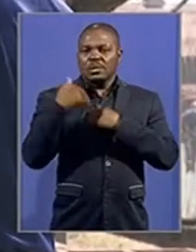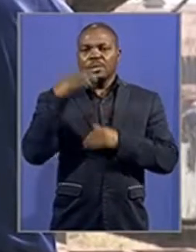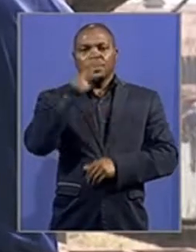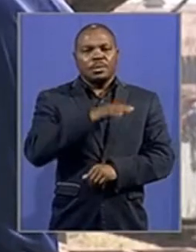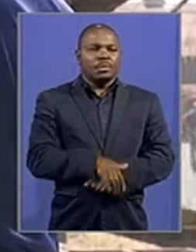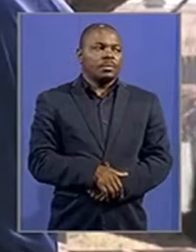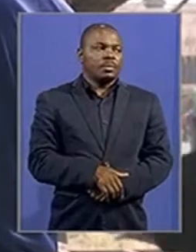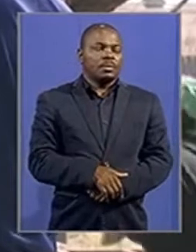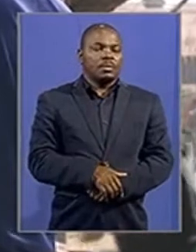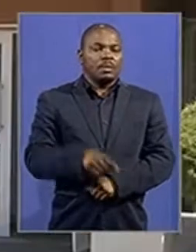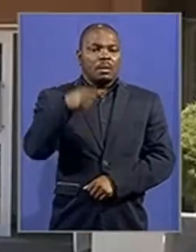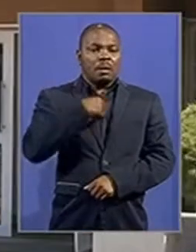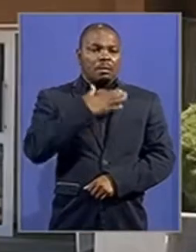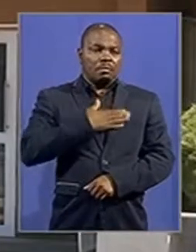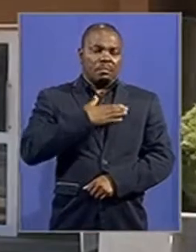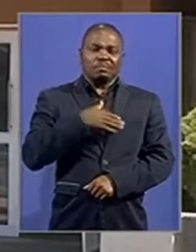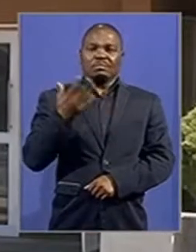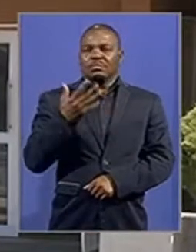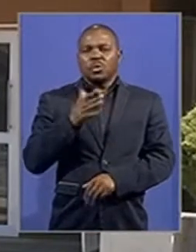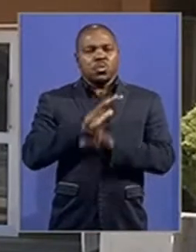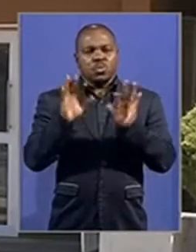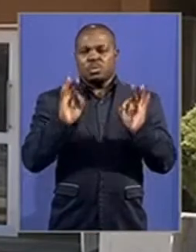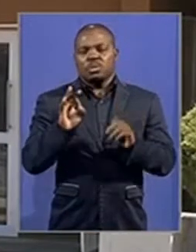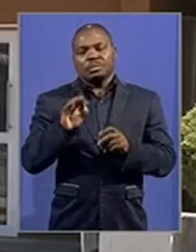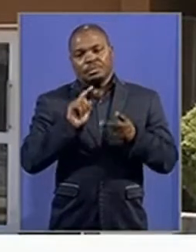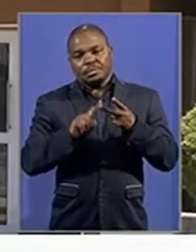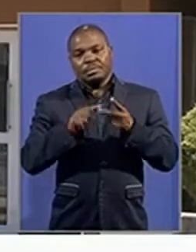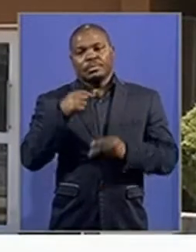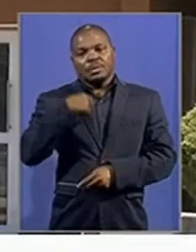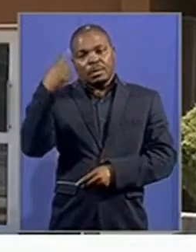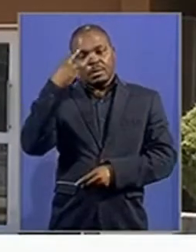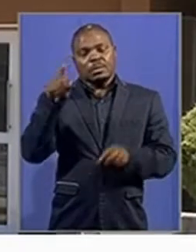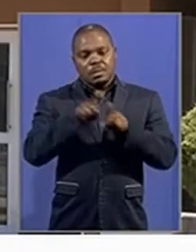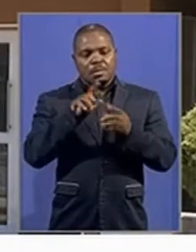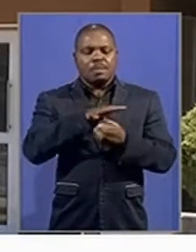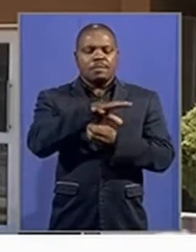We are here. We are and we here. We community.